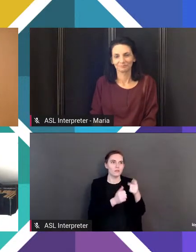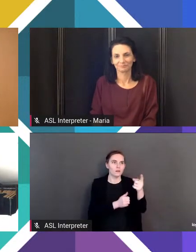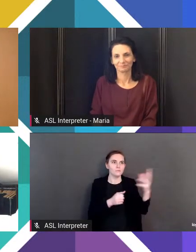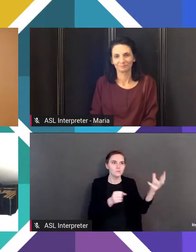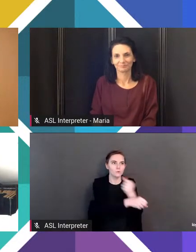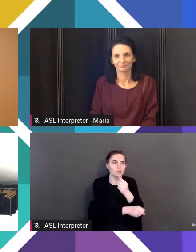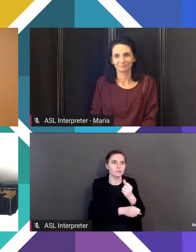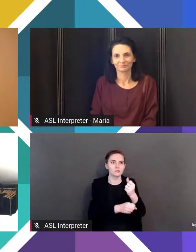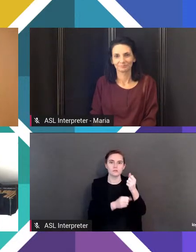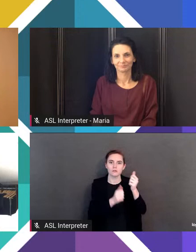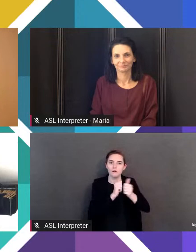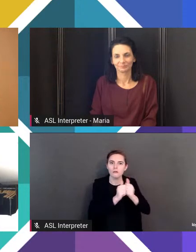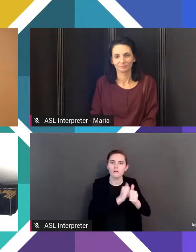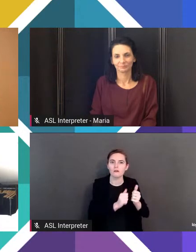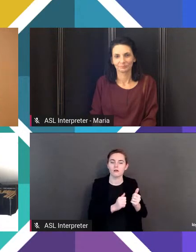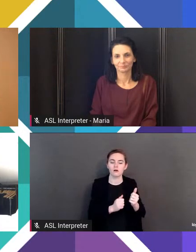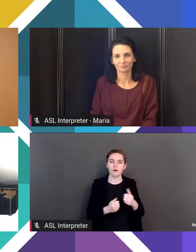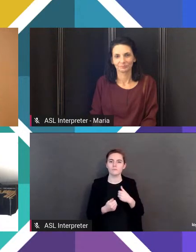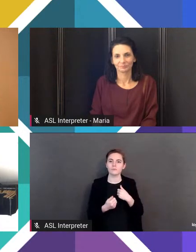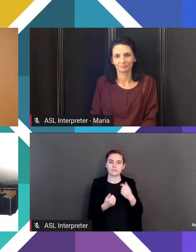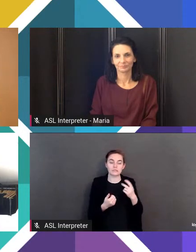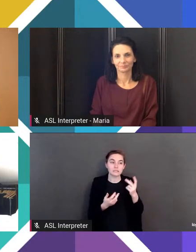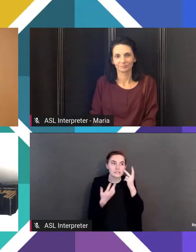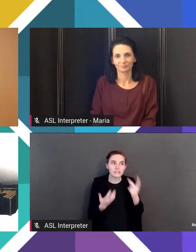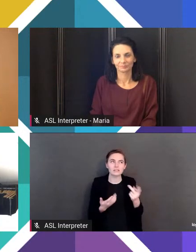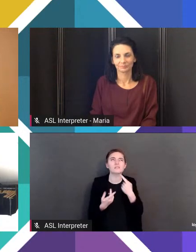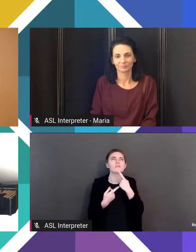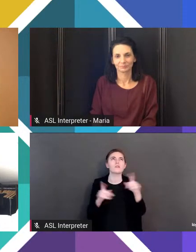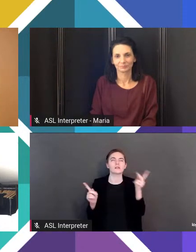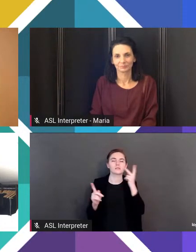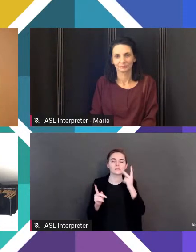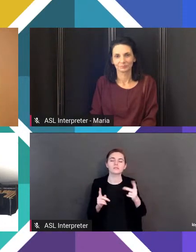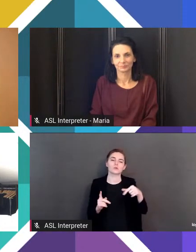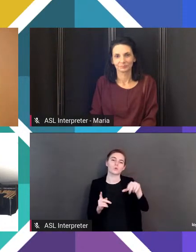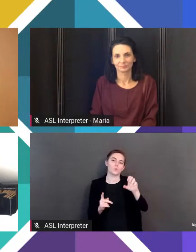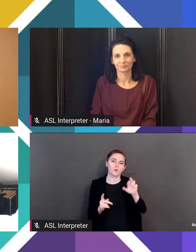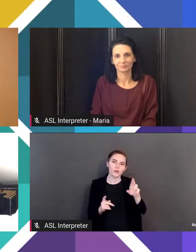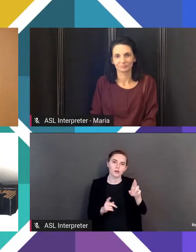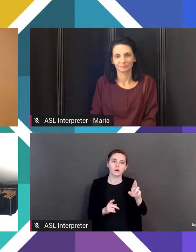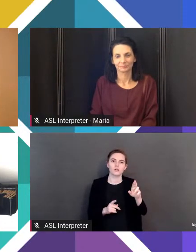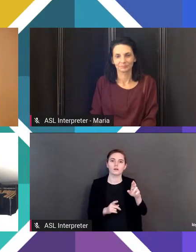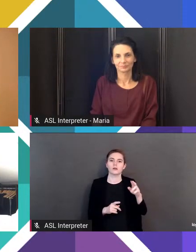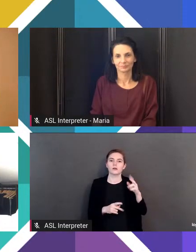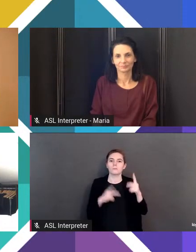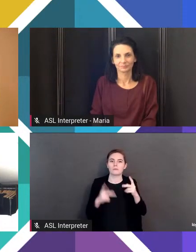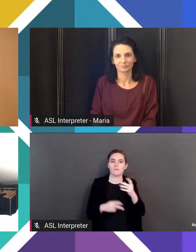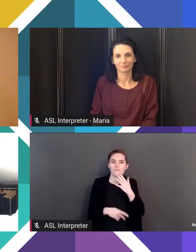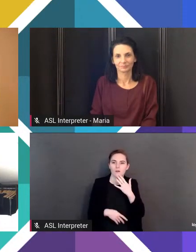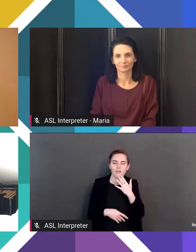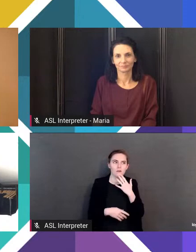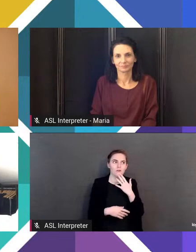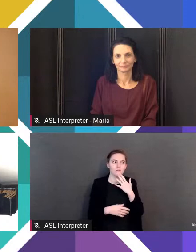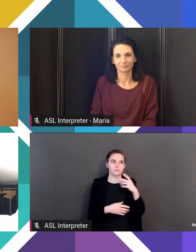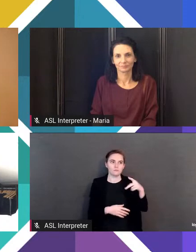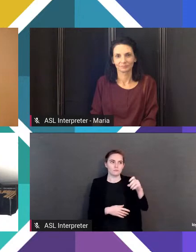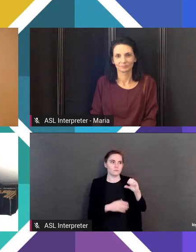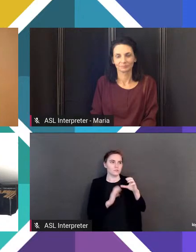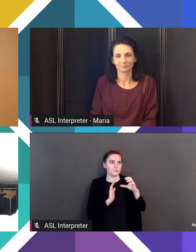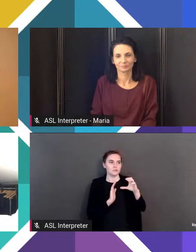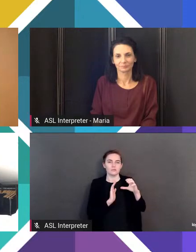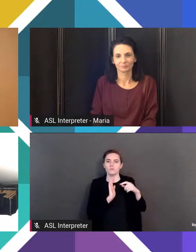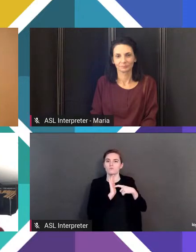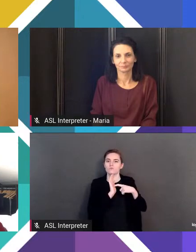queer people of color being represented on TV, on MTV of all places too.